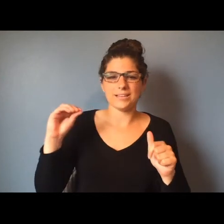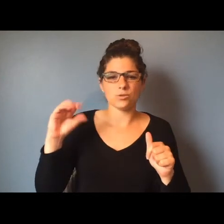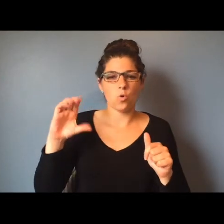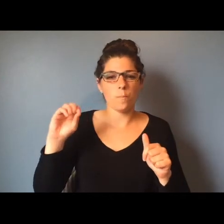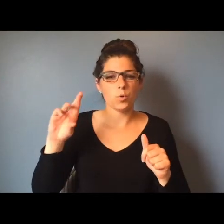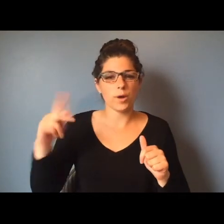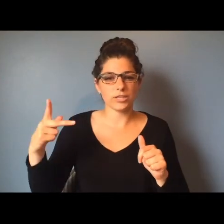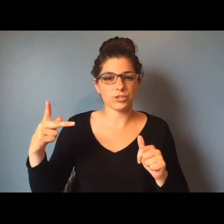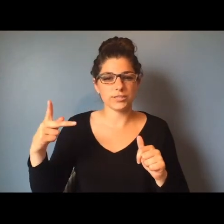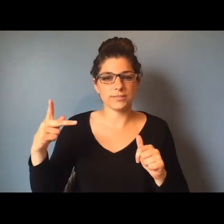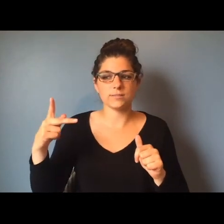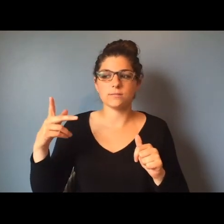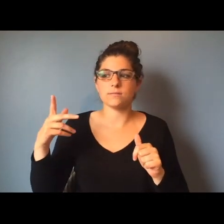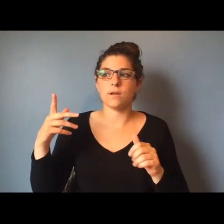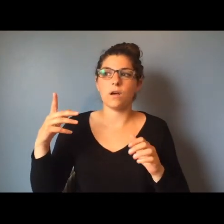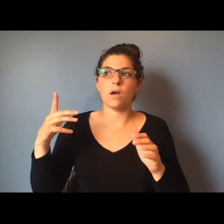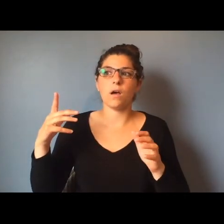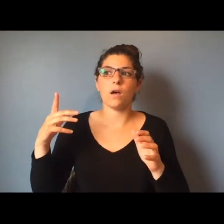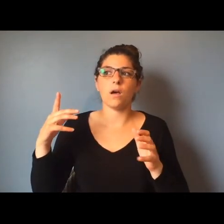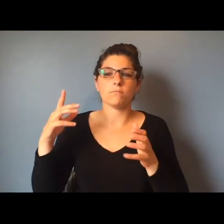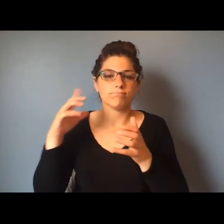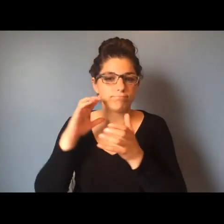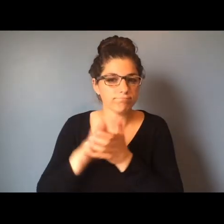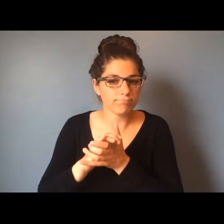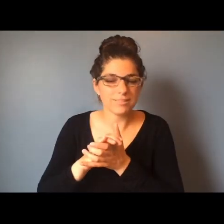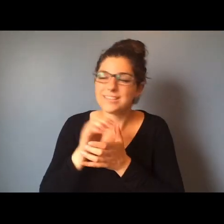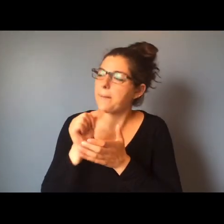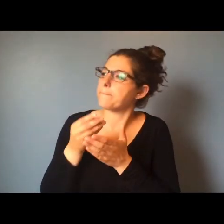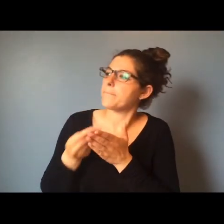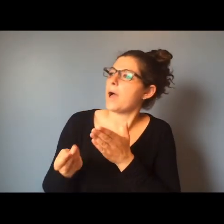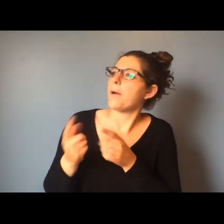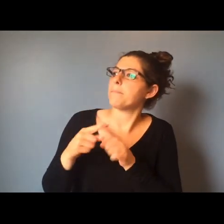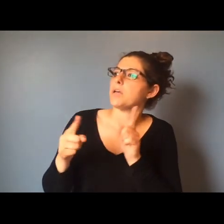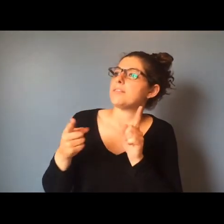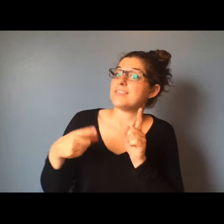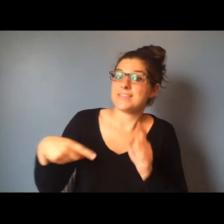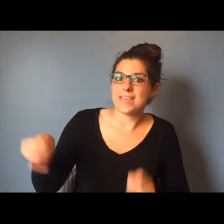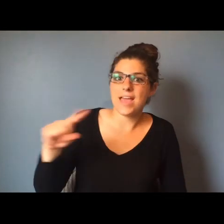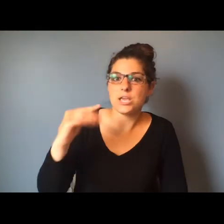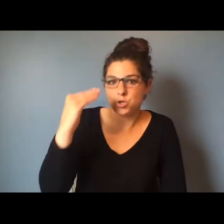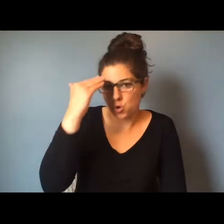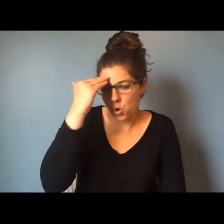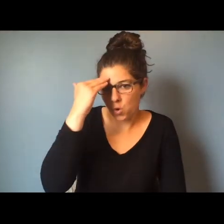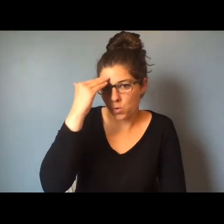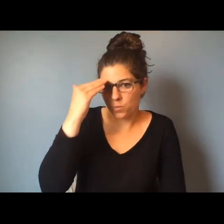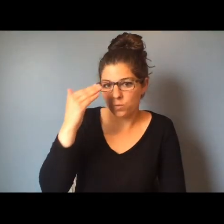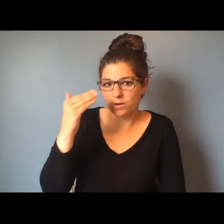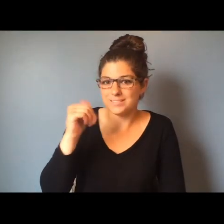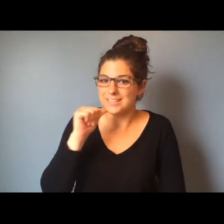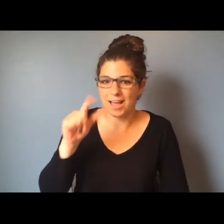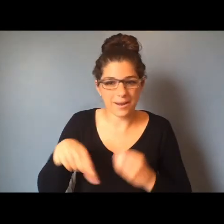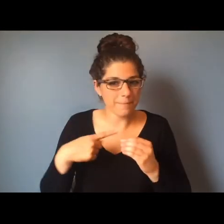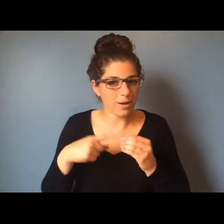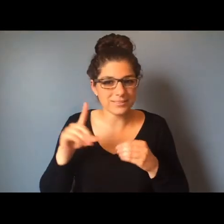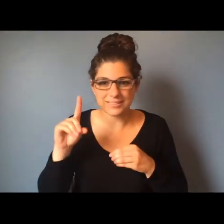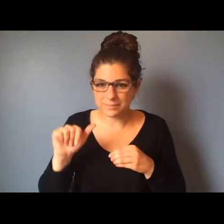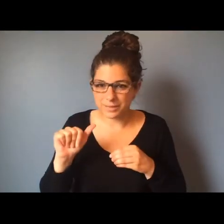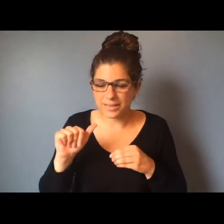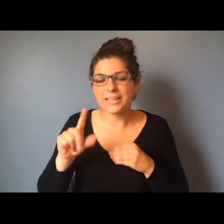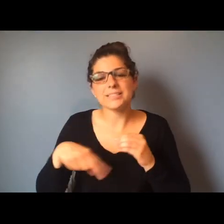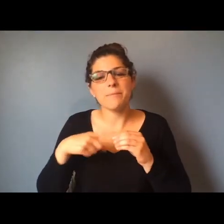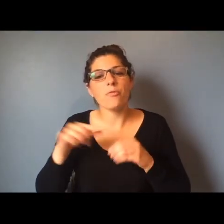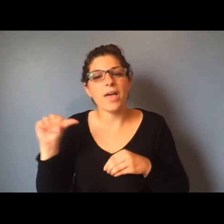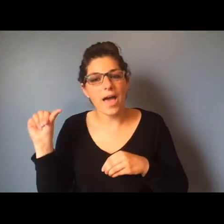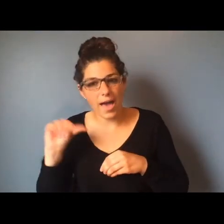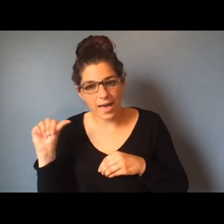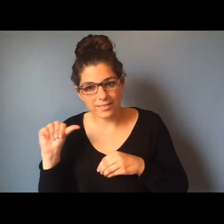corporations buy into, and not even buy, that they know that it's not about the disability, but it's about the